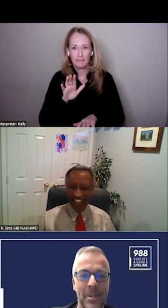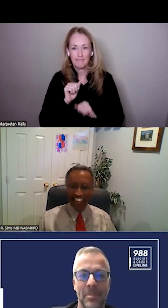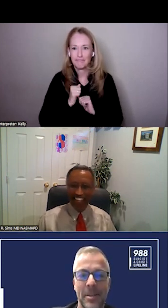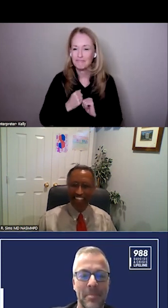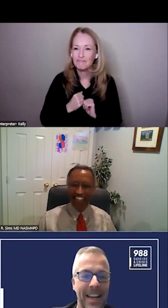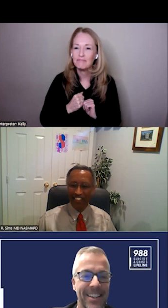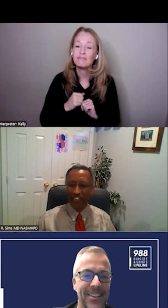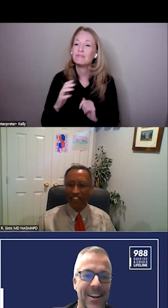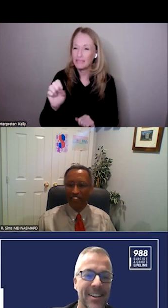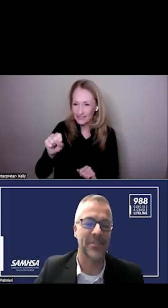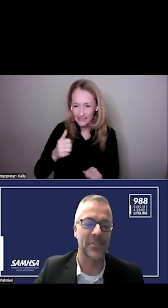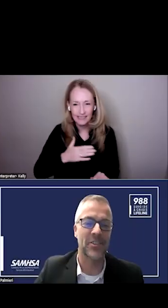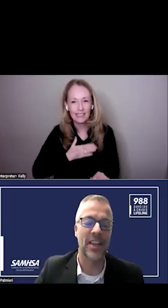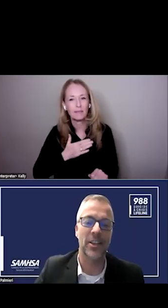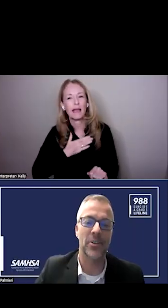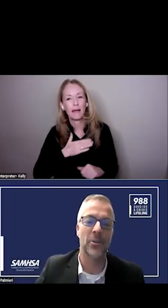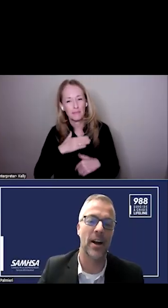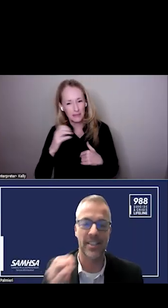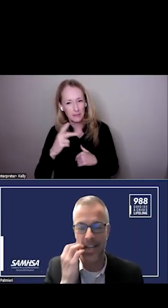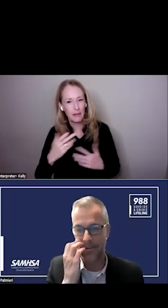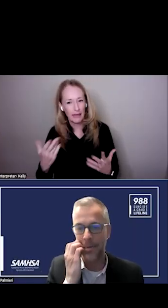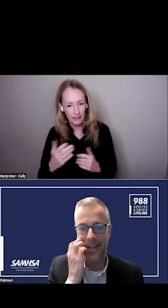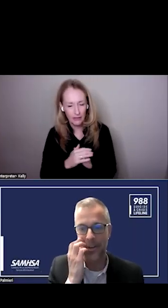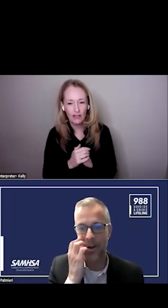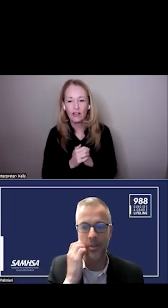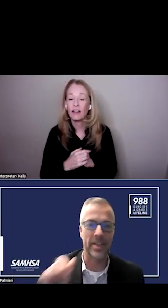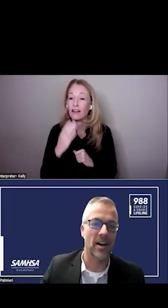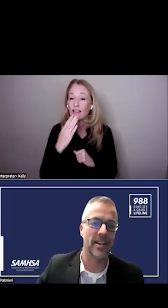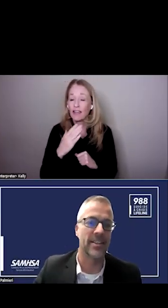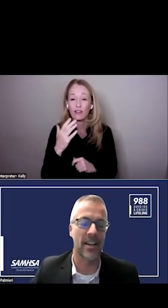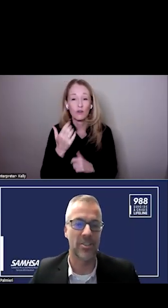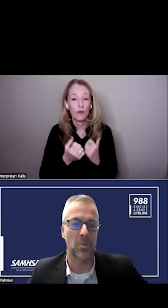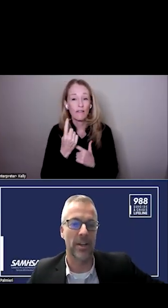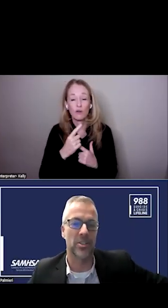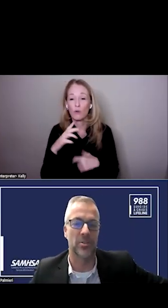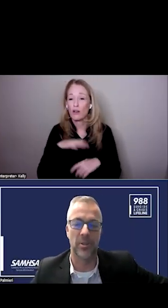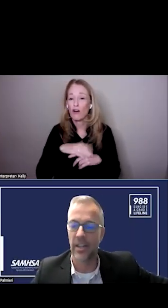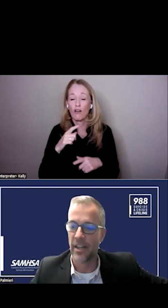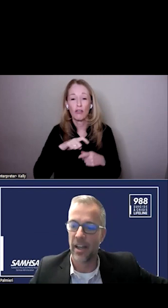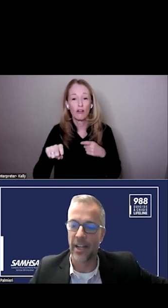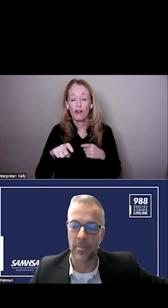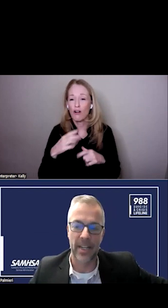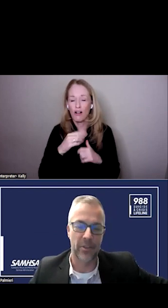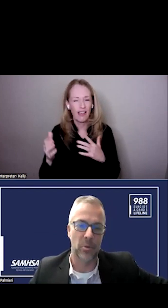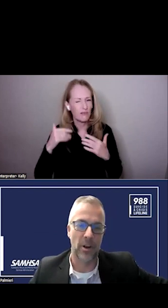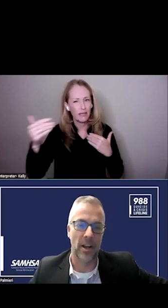Yeah, happy to be back here. Thank you to everybody on the call and beyond. Just wanted to, I know many of you were